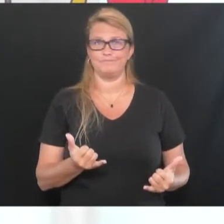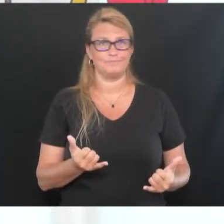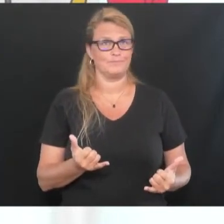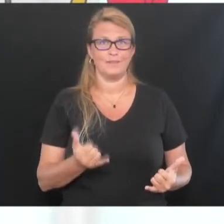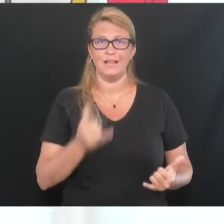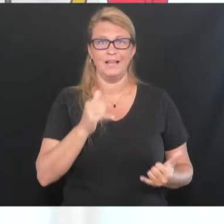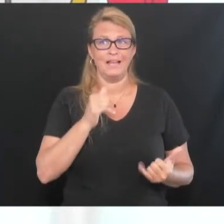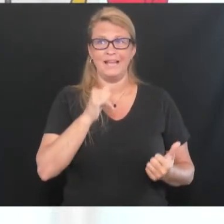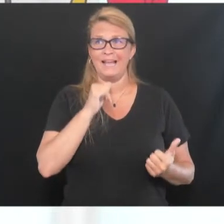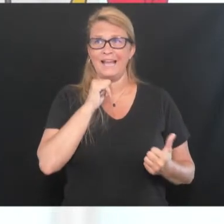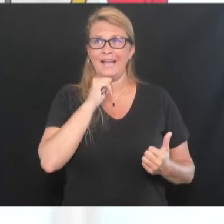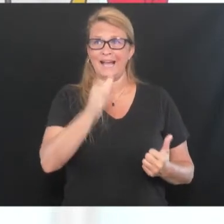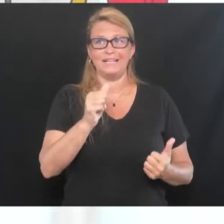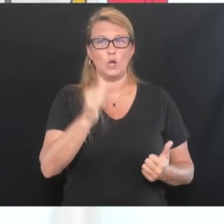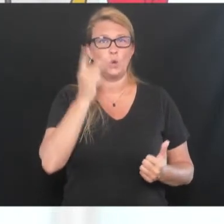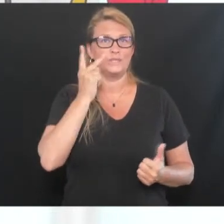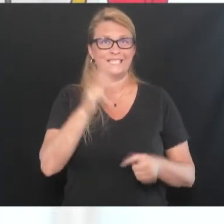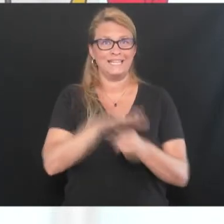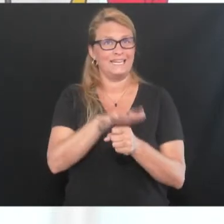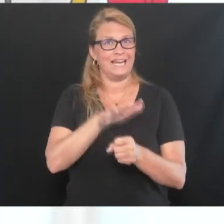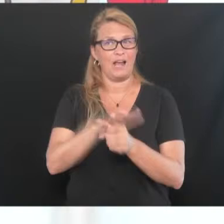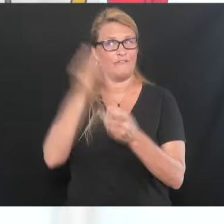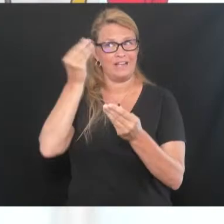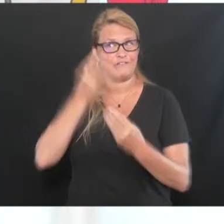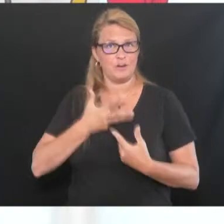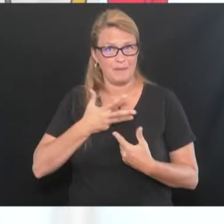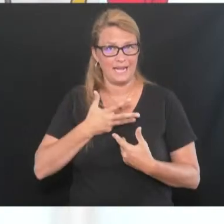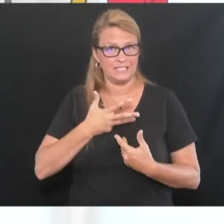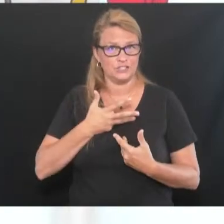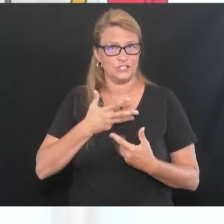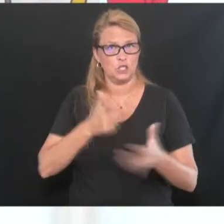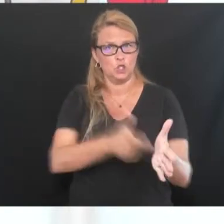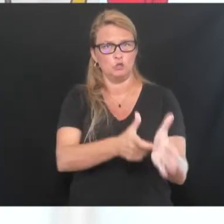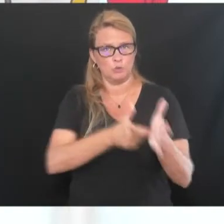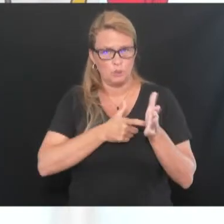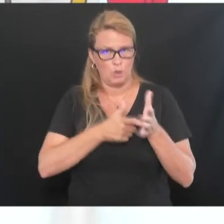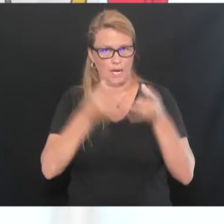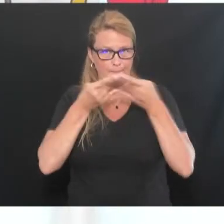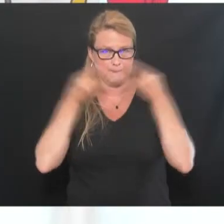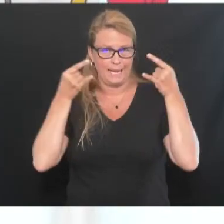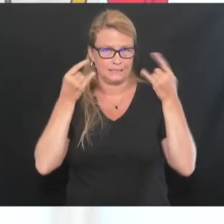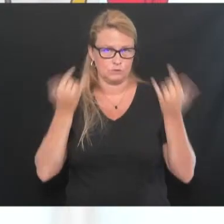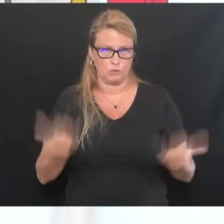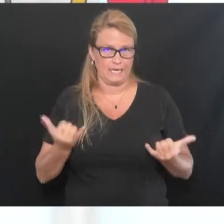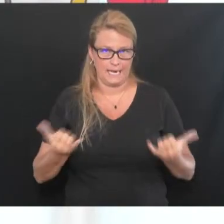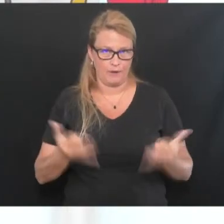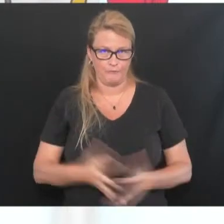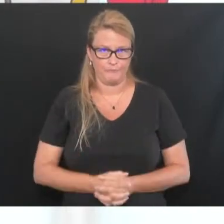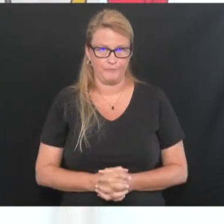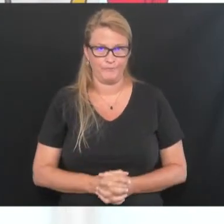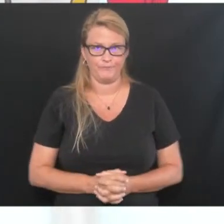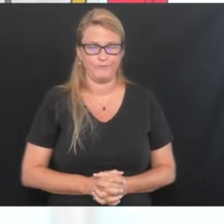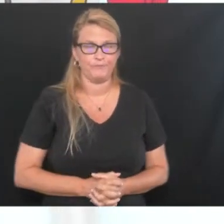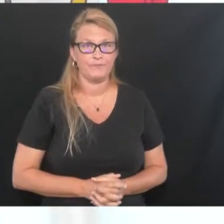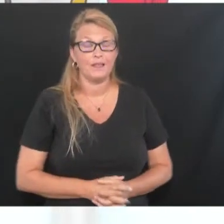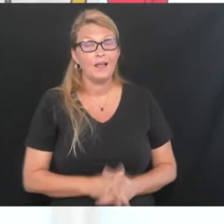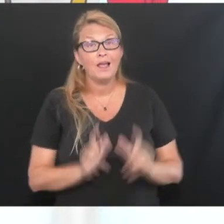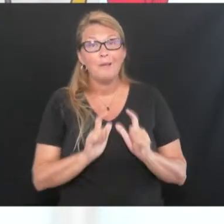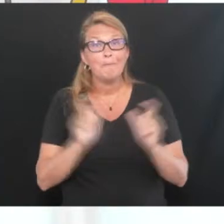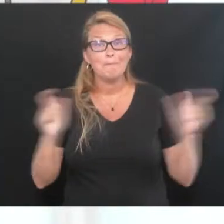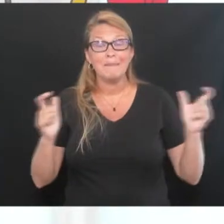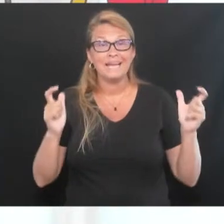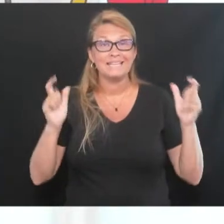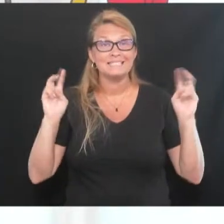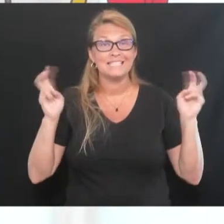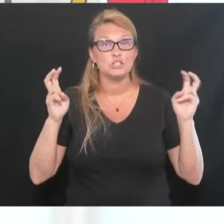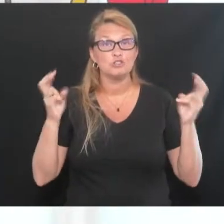the information in front of me to move to a mask mandate at all. The biggest thing that we've got to worry about here too,